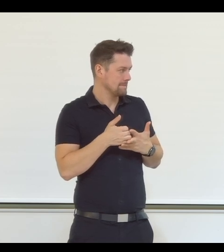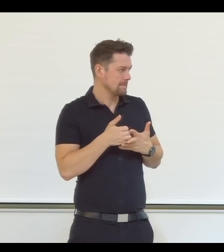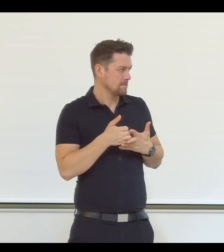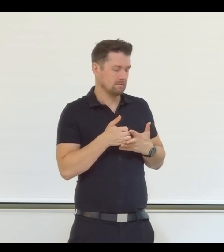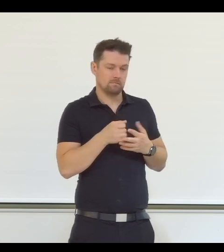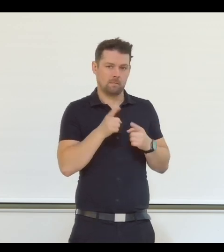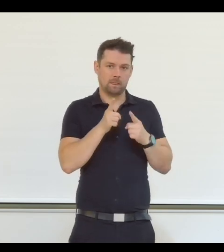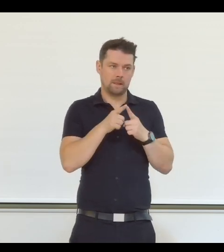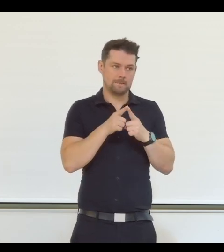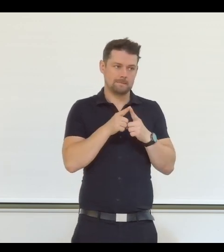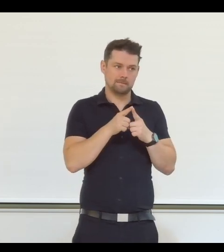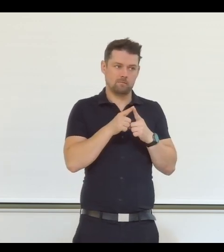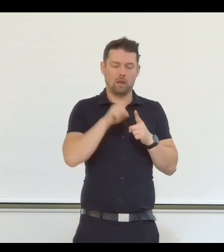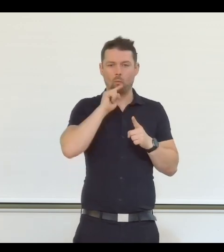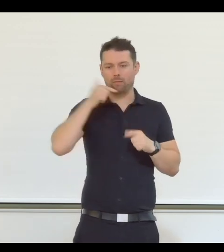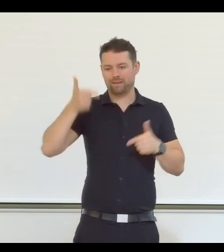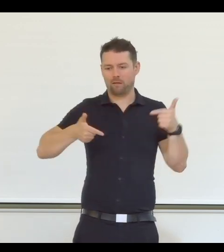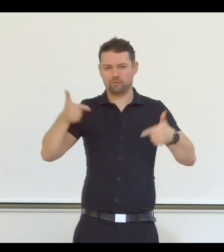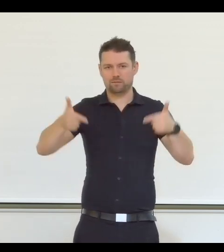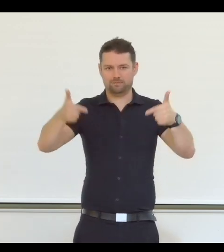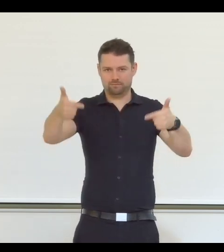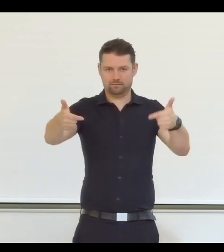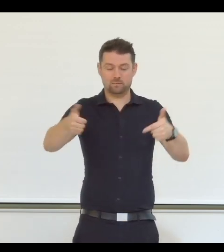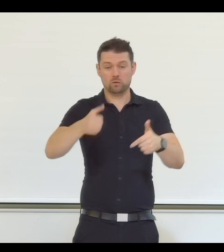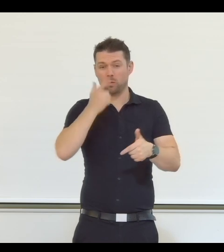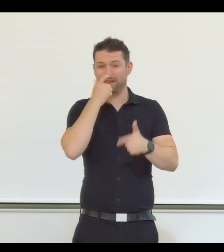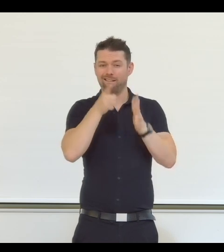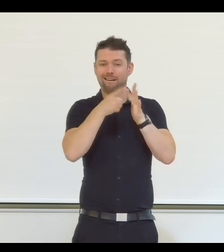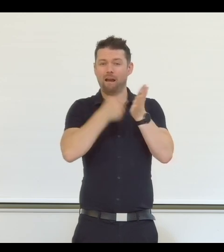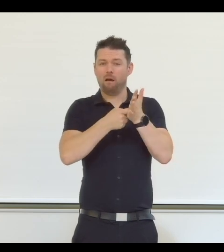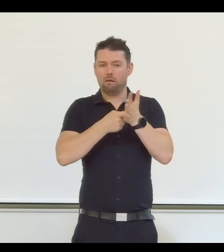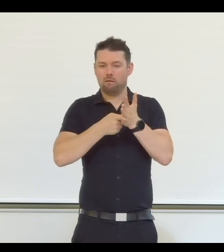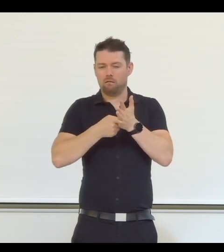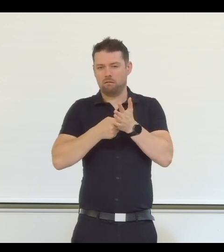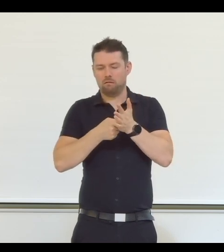there will be cameras everywhere anyways. So have infrared cameras, so you can see